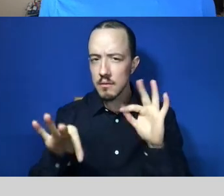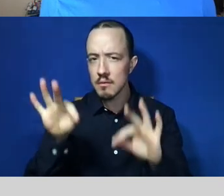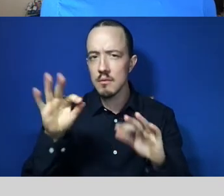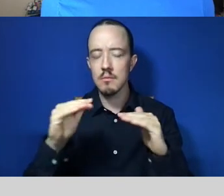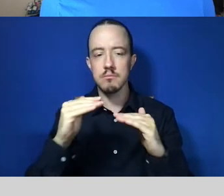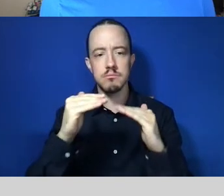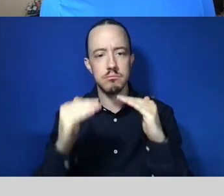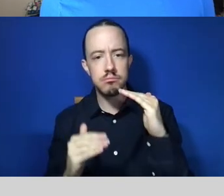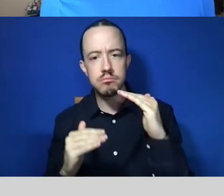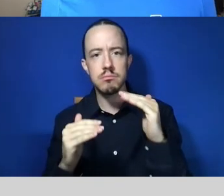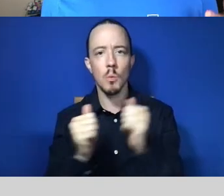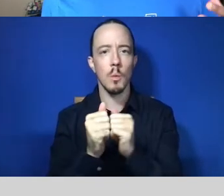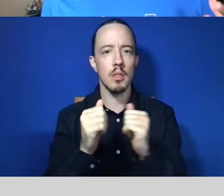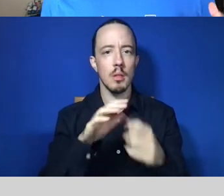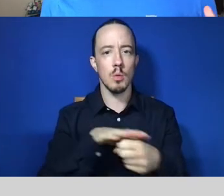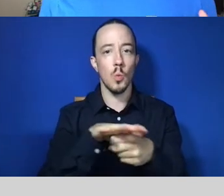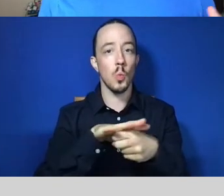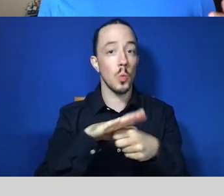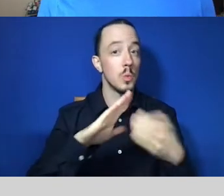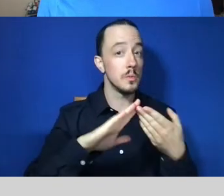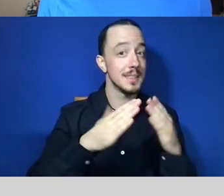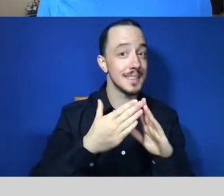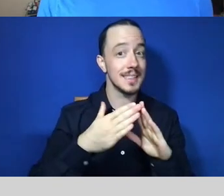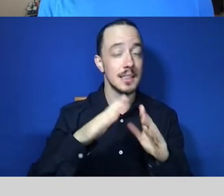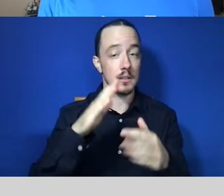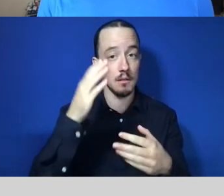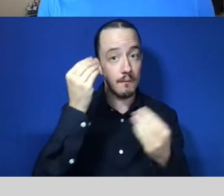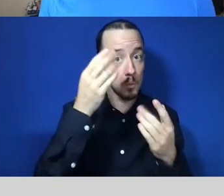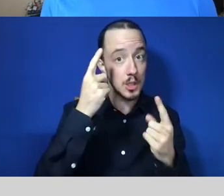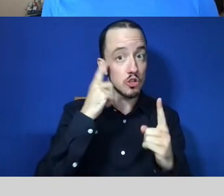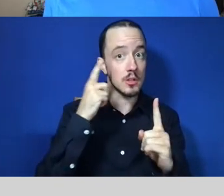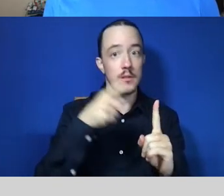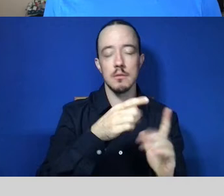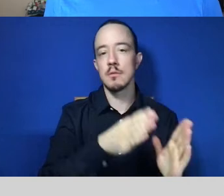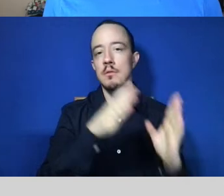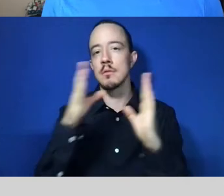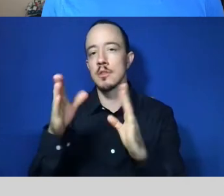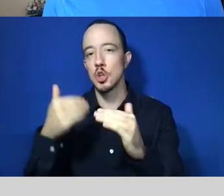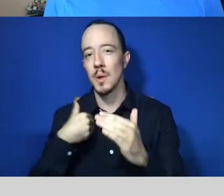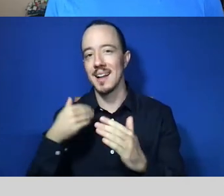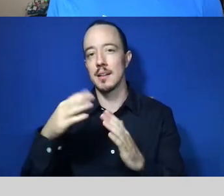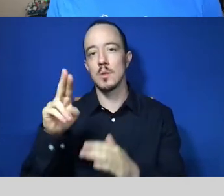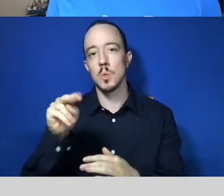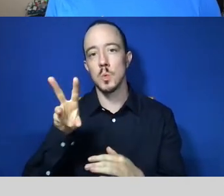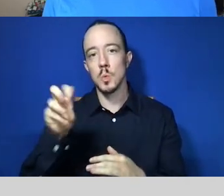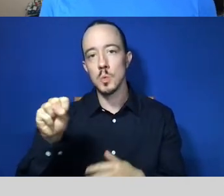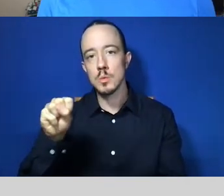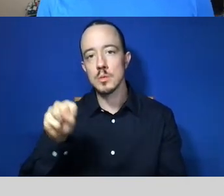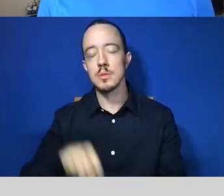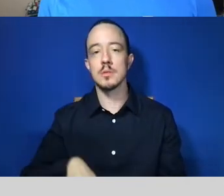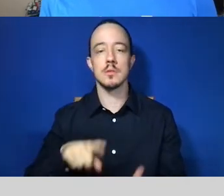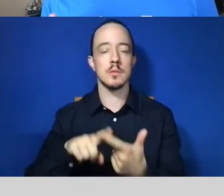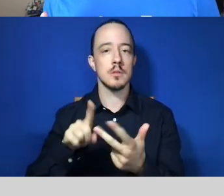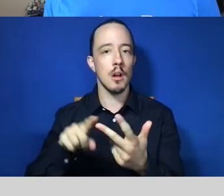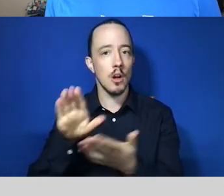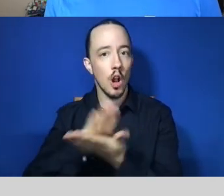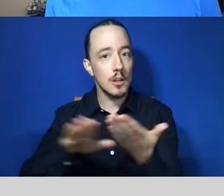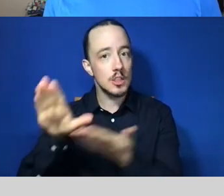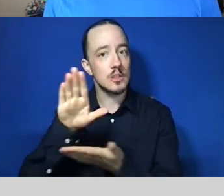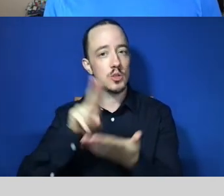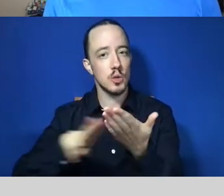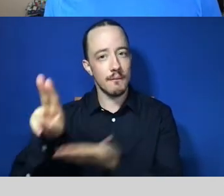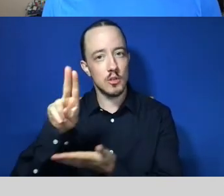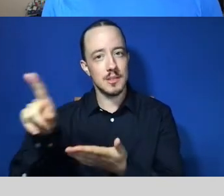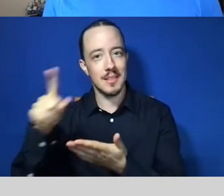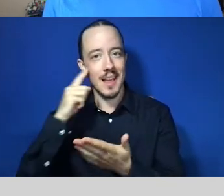were discrepancies with local, city, or federal data, you had journalist outlets and